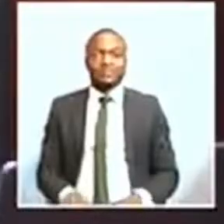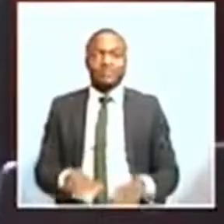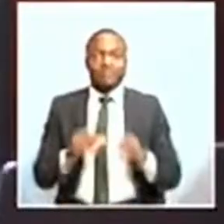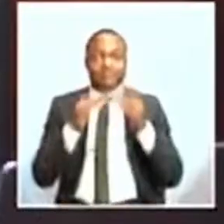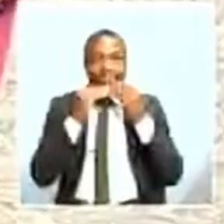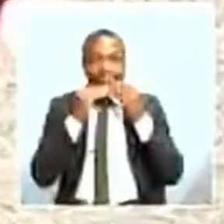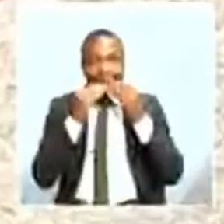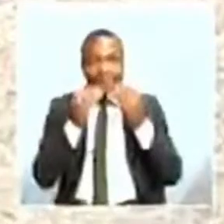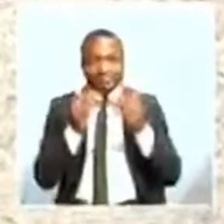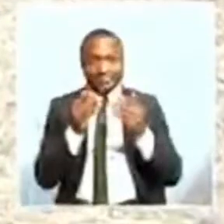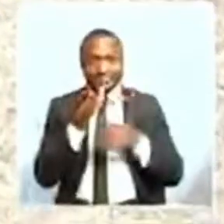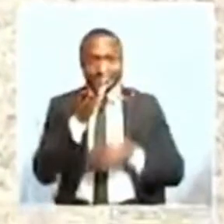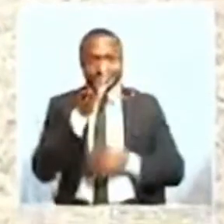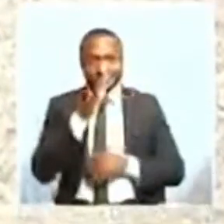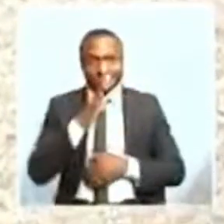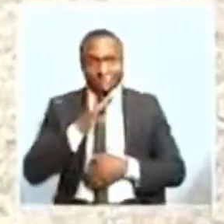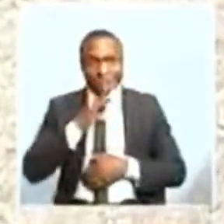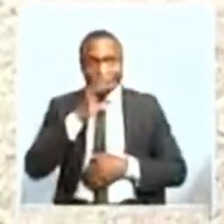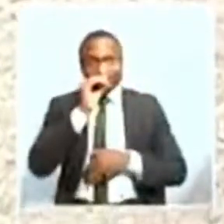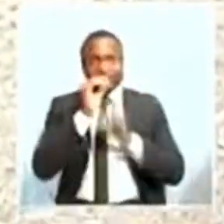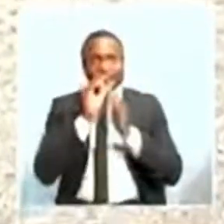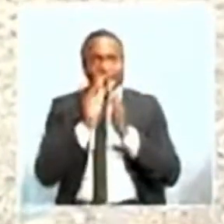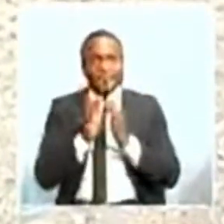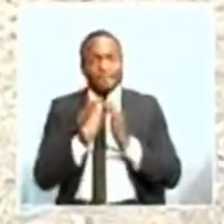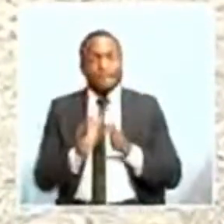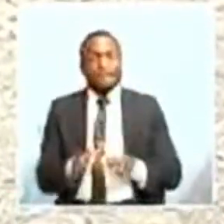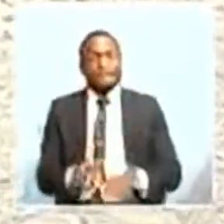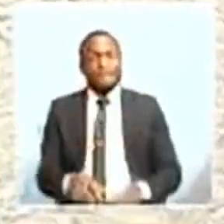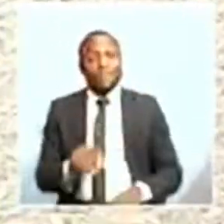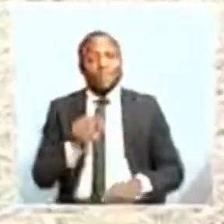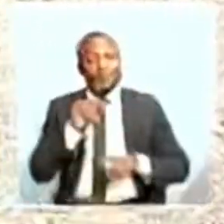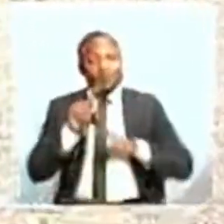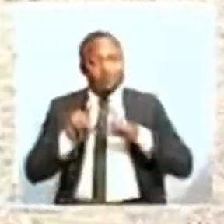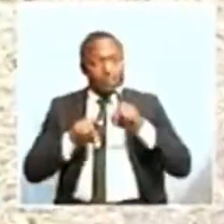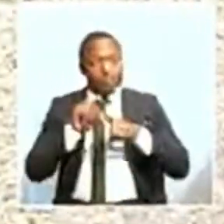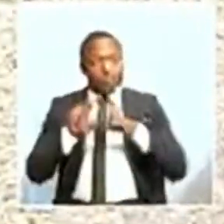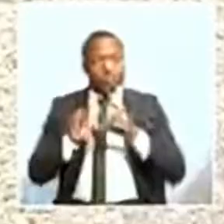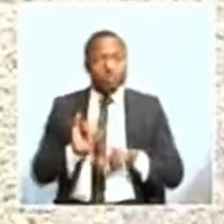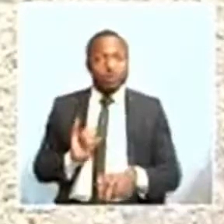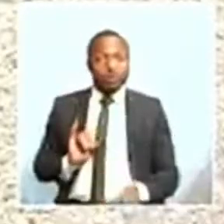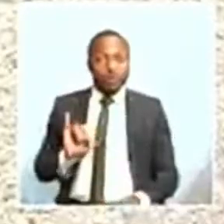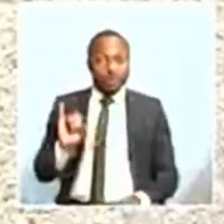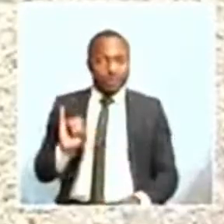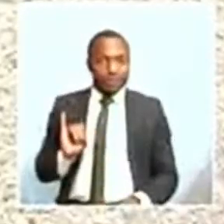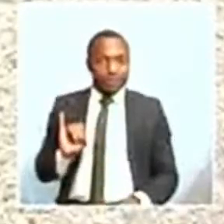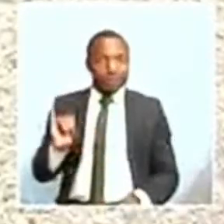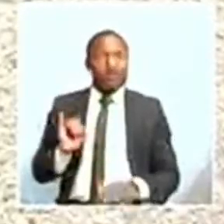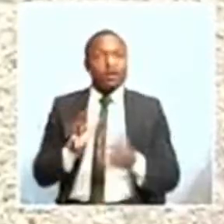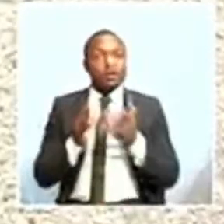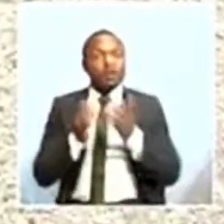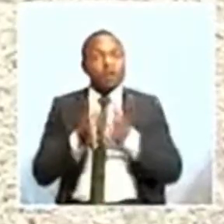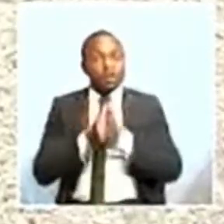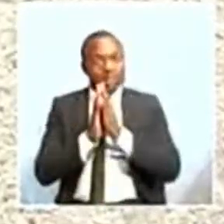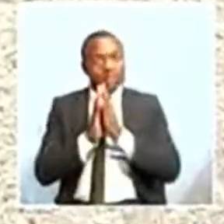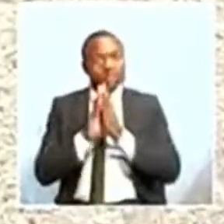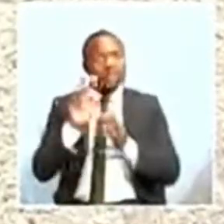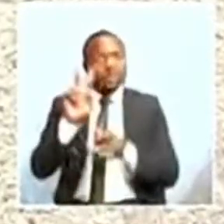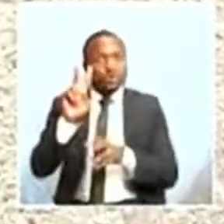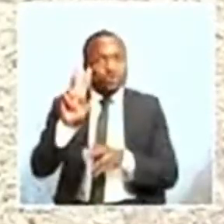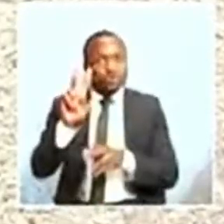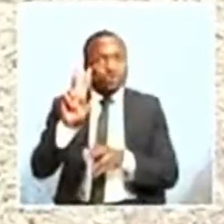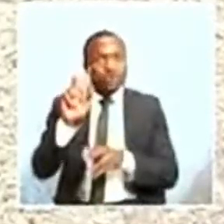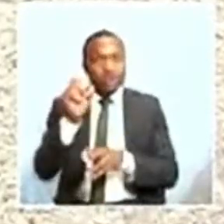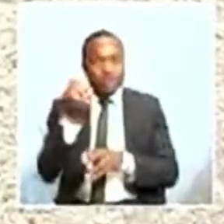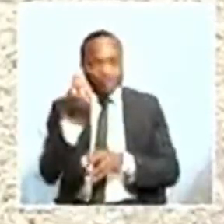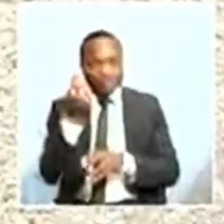Thank you, Madam Speaker. The people of Isoka would like to ask question